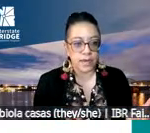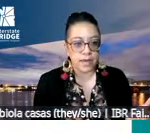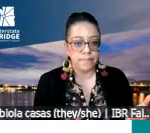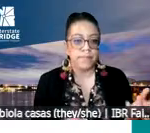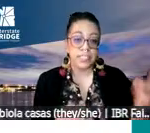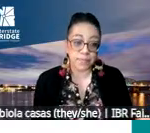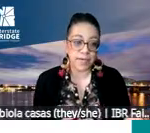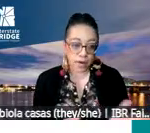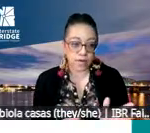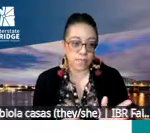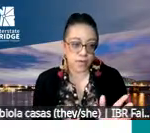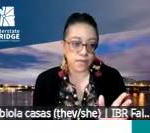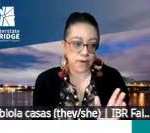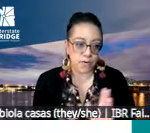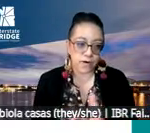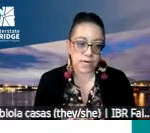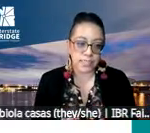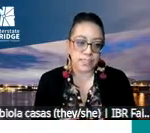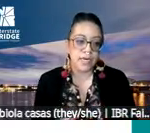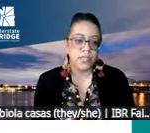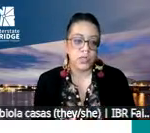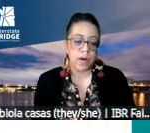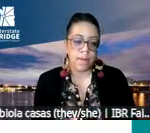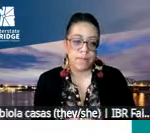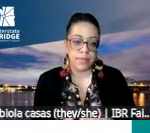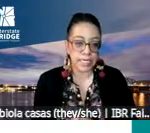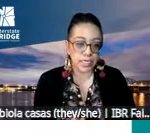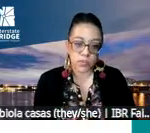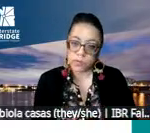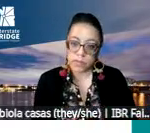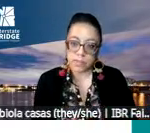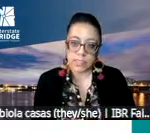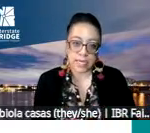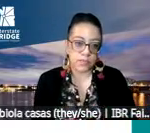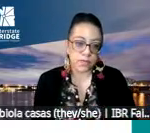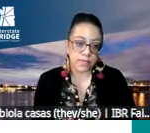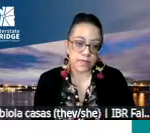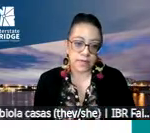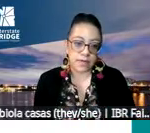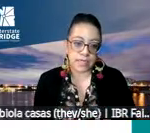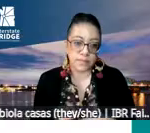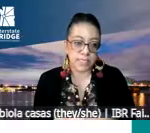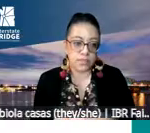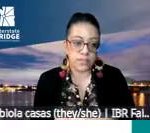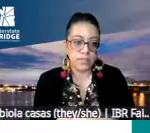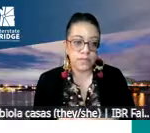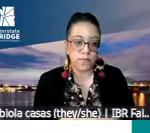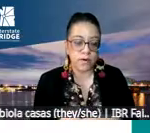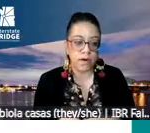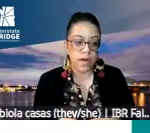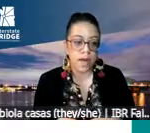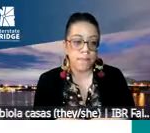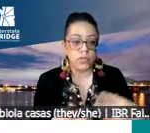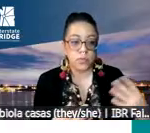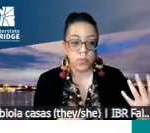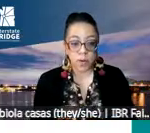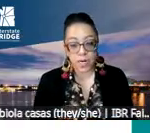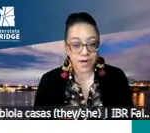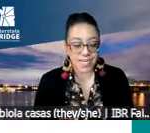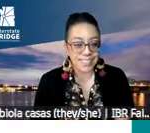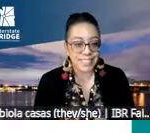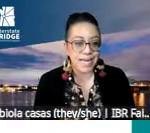shaping how community priorities show up in planning tools and strengthening expectations for